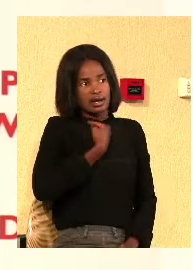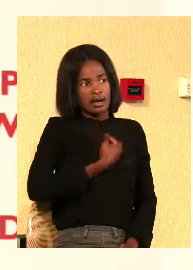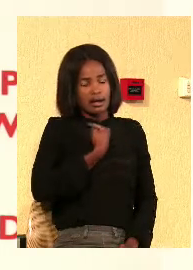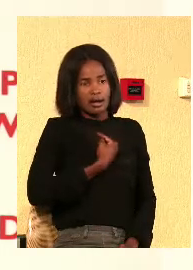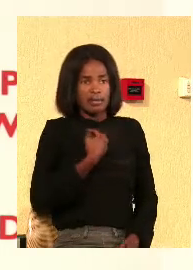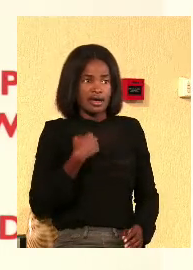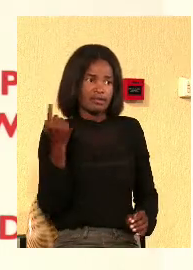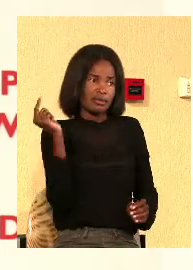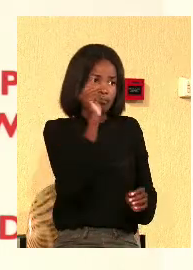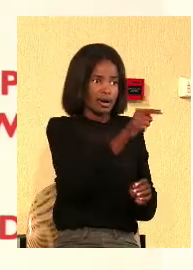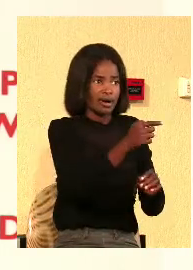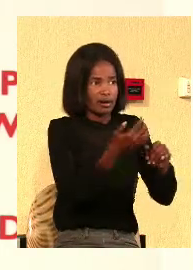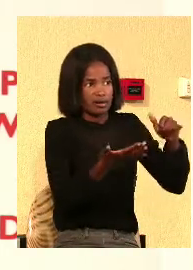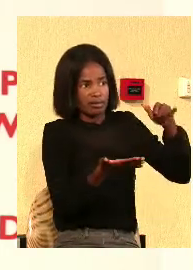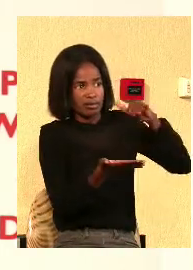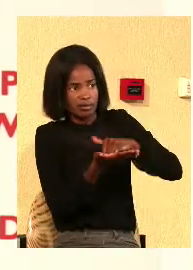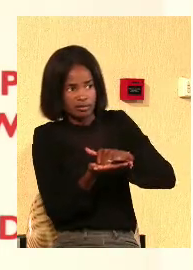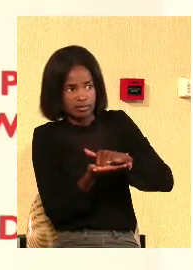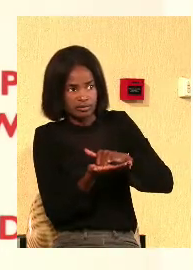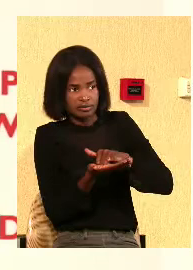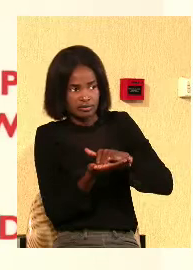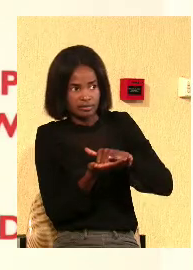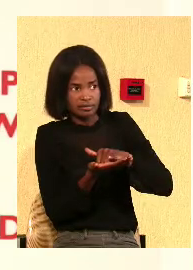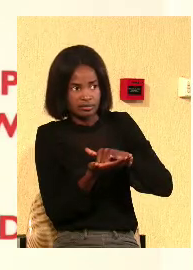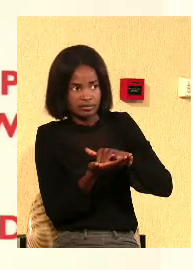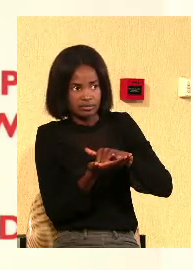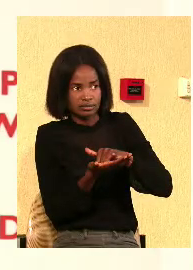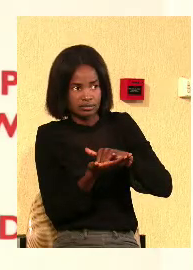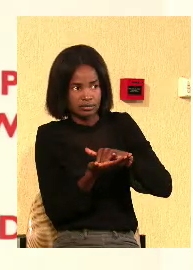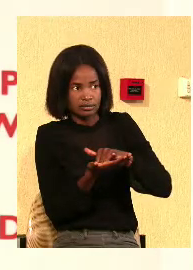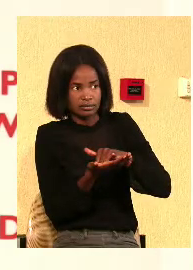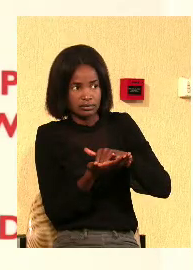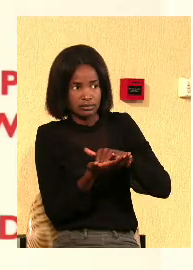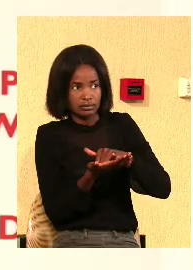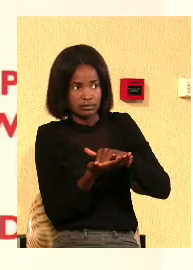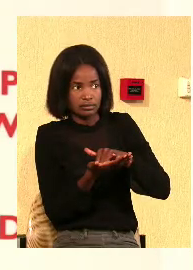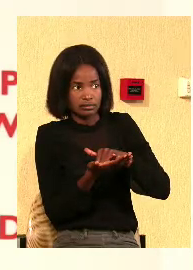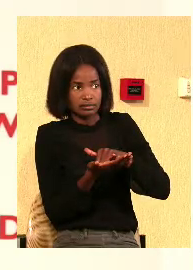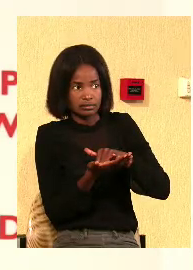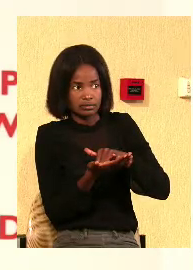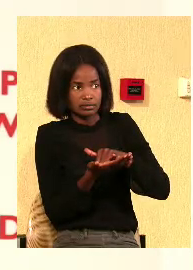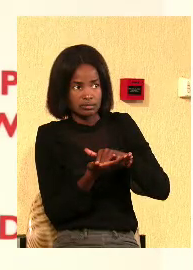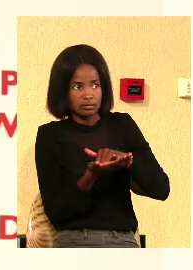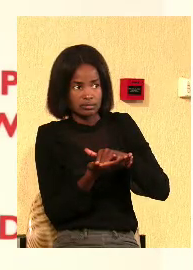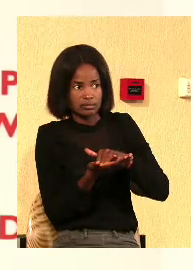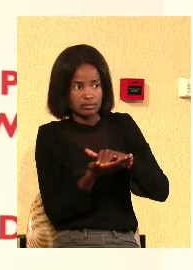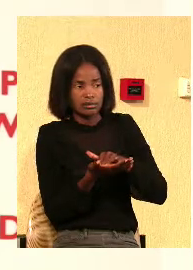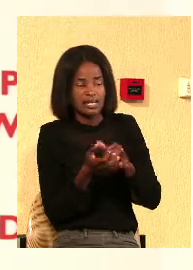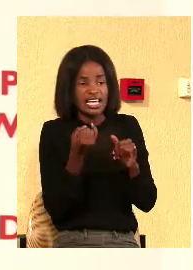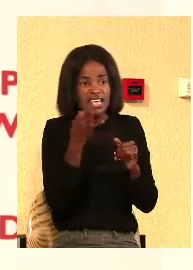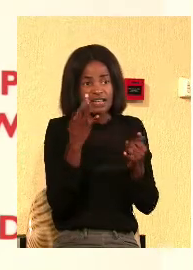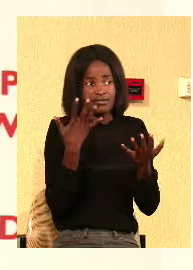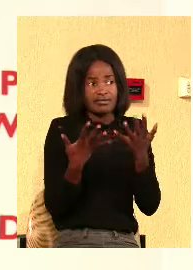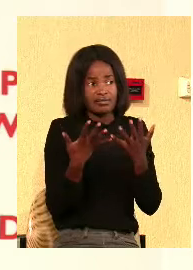there, if I had not told them, but I mean, I didn't just act out of my own thing, I act out of the situation. If we did